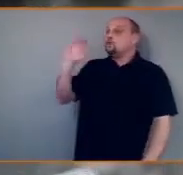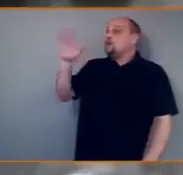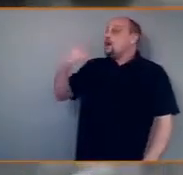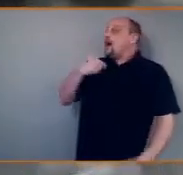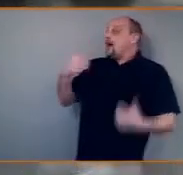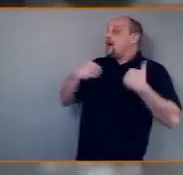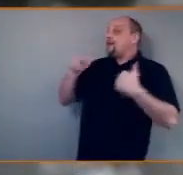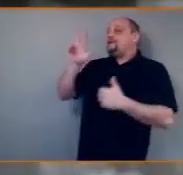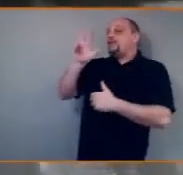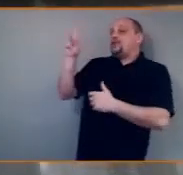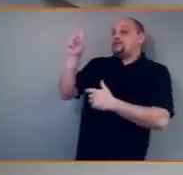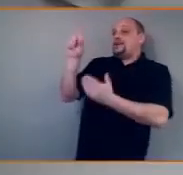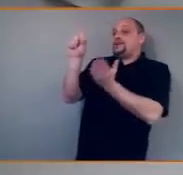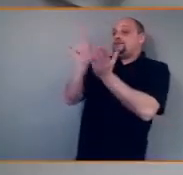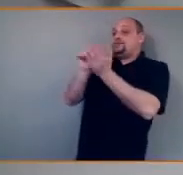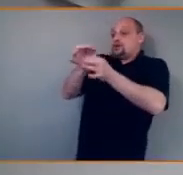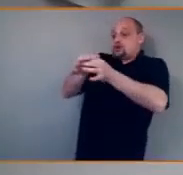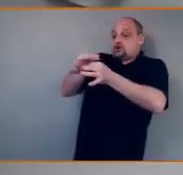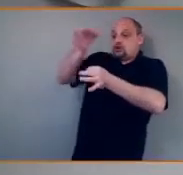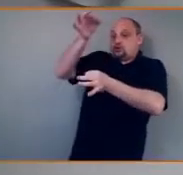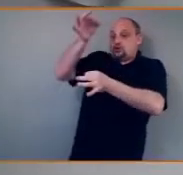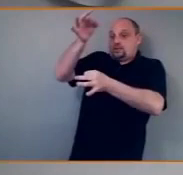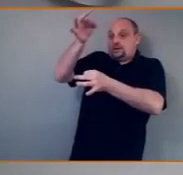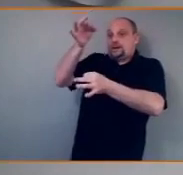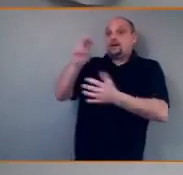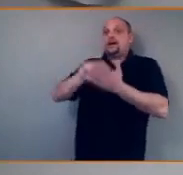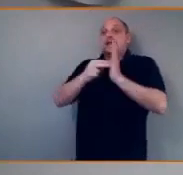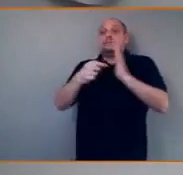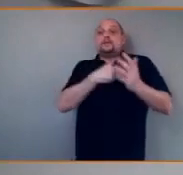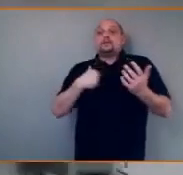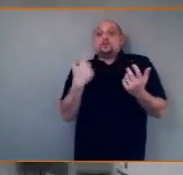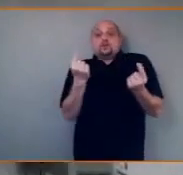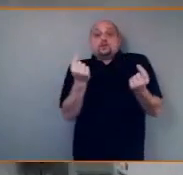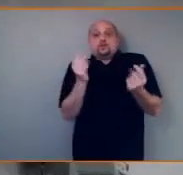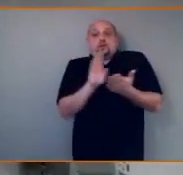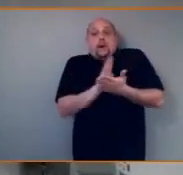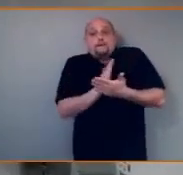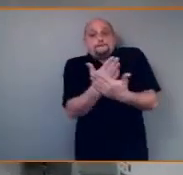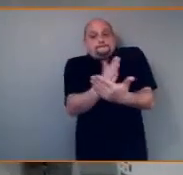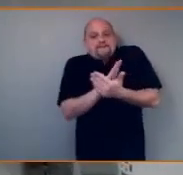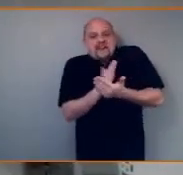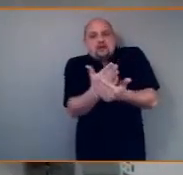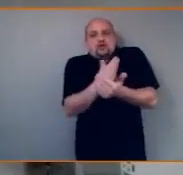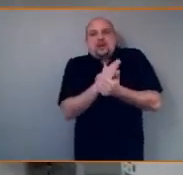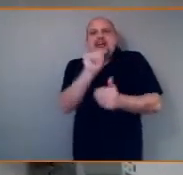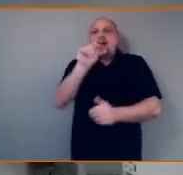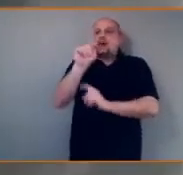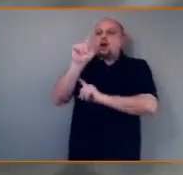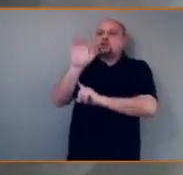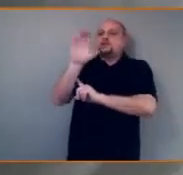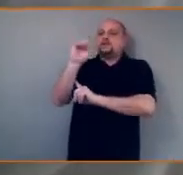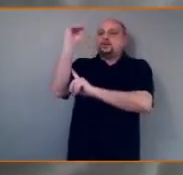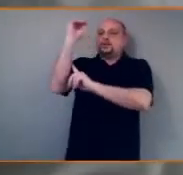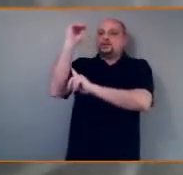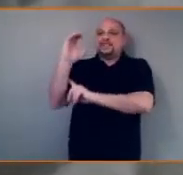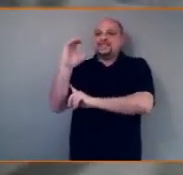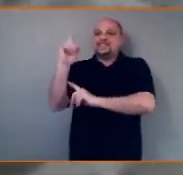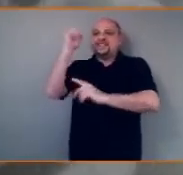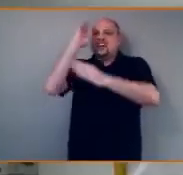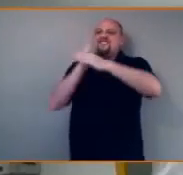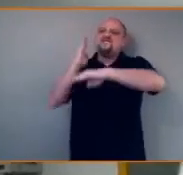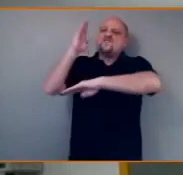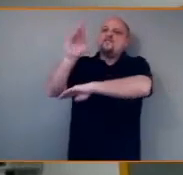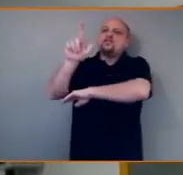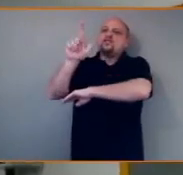3D printed tube here. So we actually baked out these tube assemblies at 150 degrees Celsius for over 26